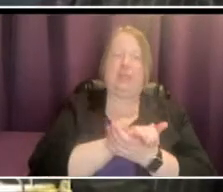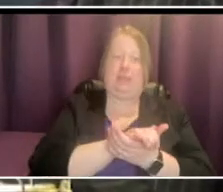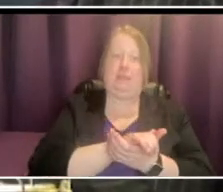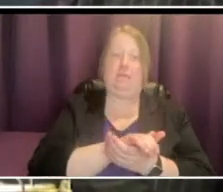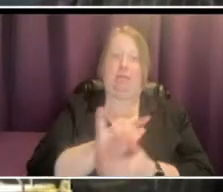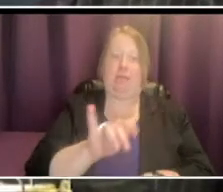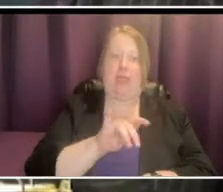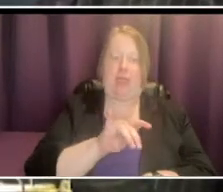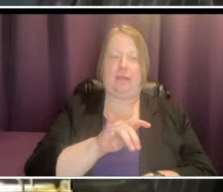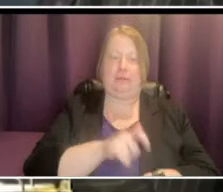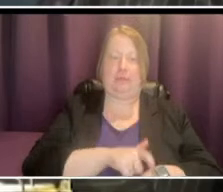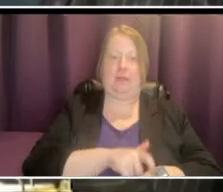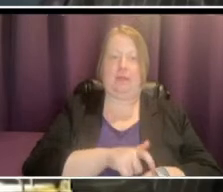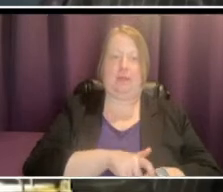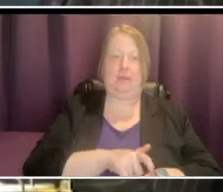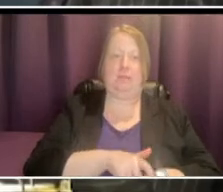the